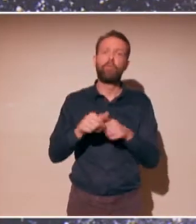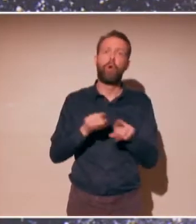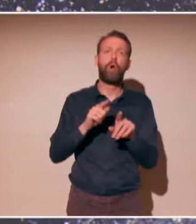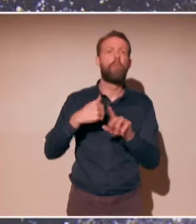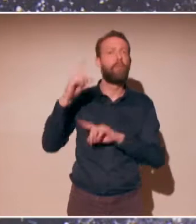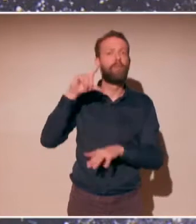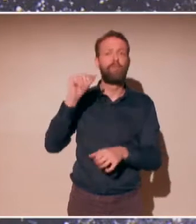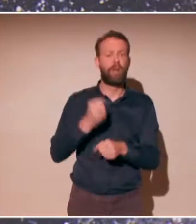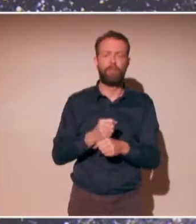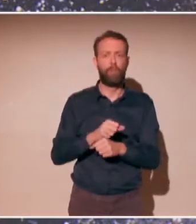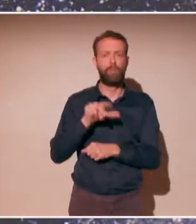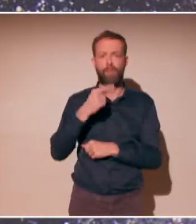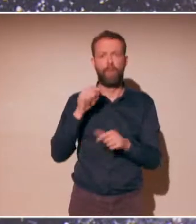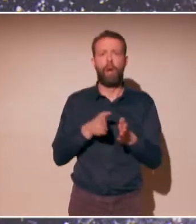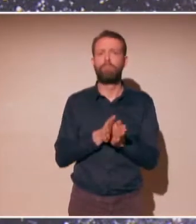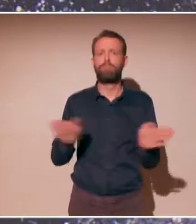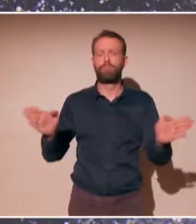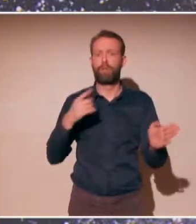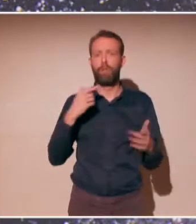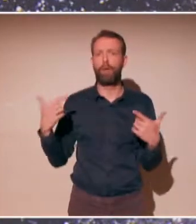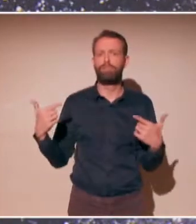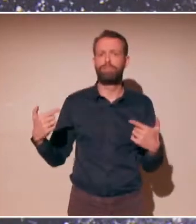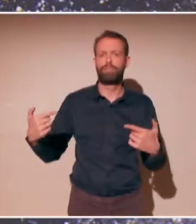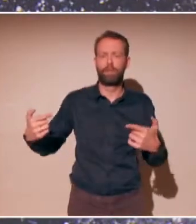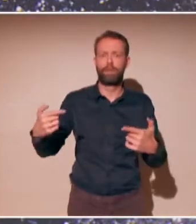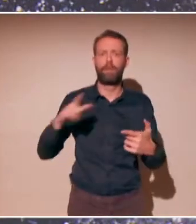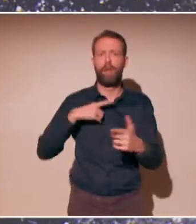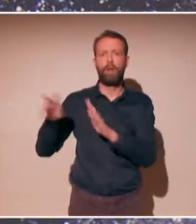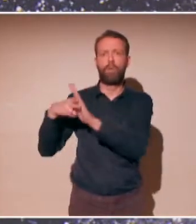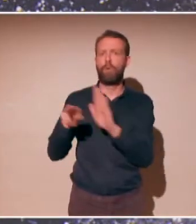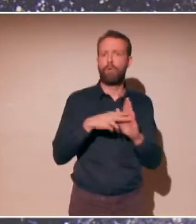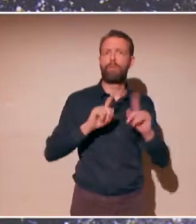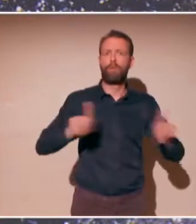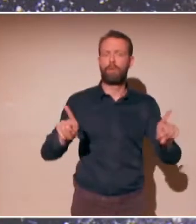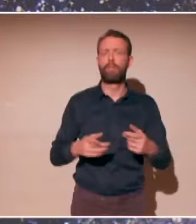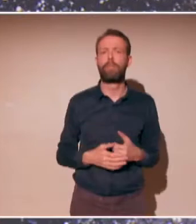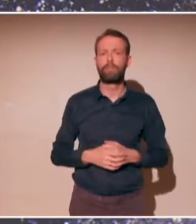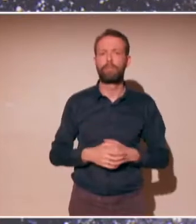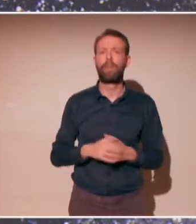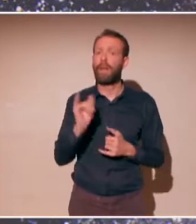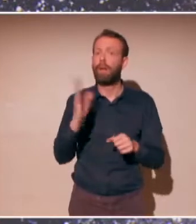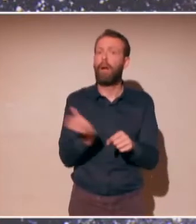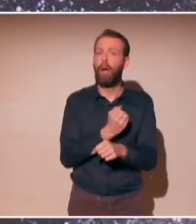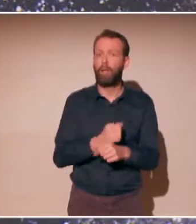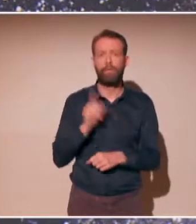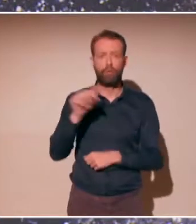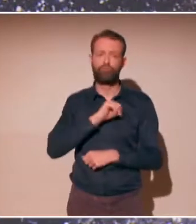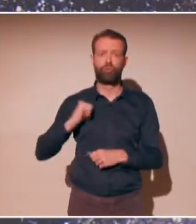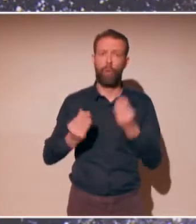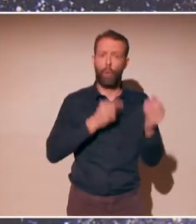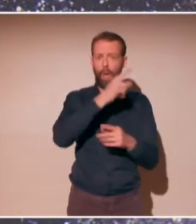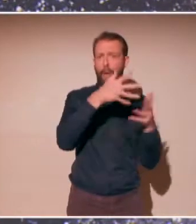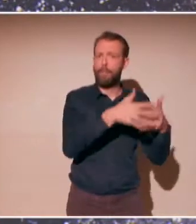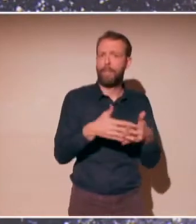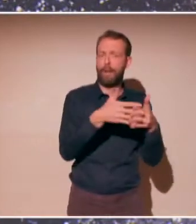in our hands. If we do what we did 20 years ago, France and Germany will walk on different paths and become competitors. And